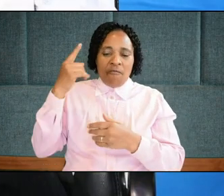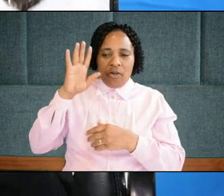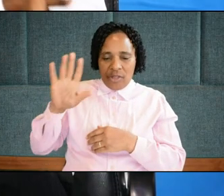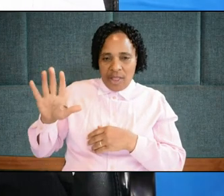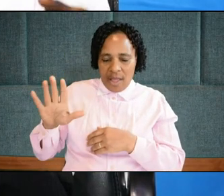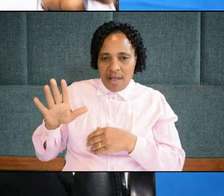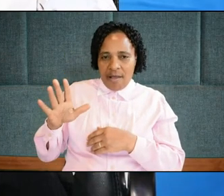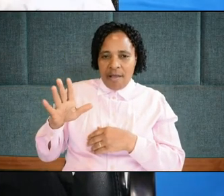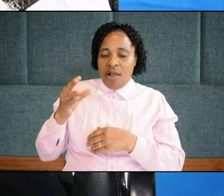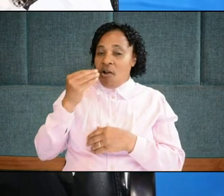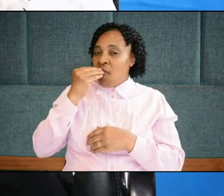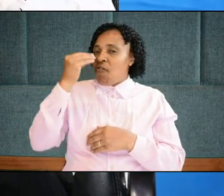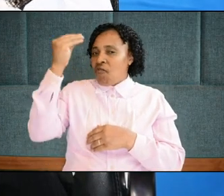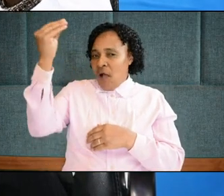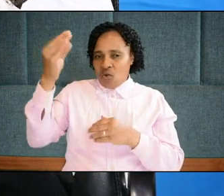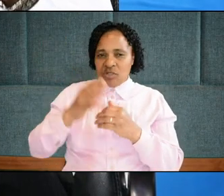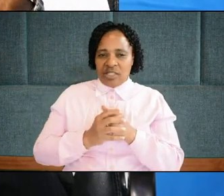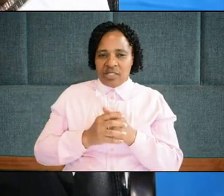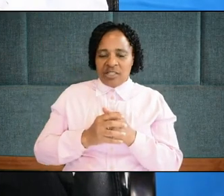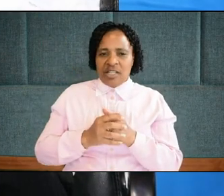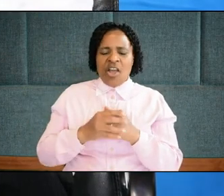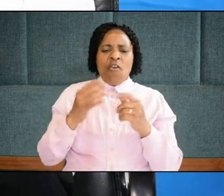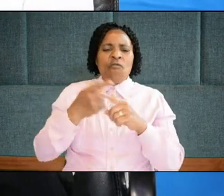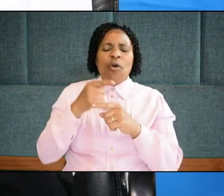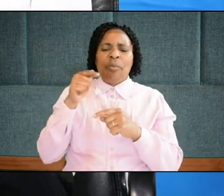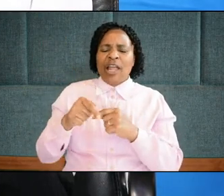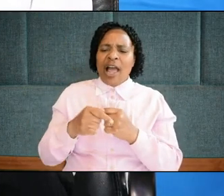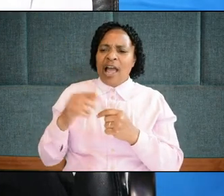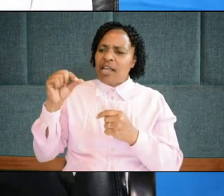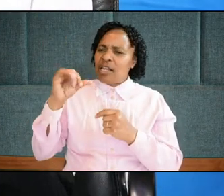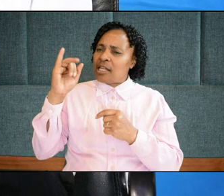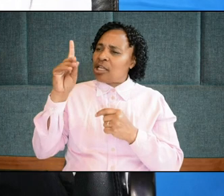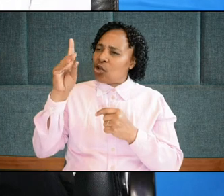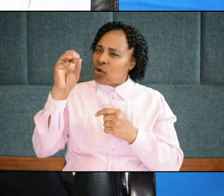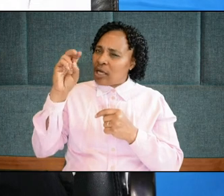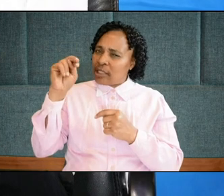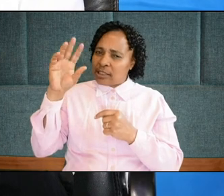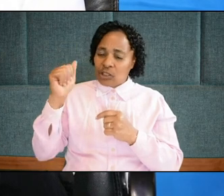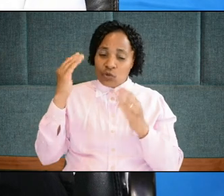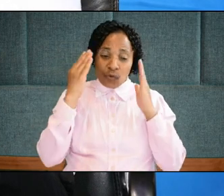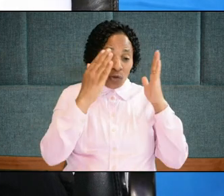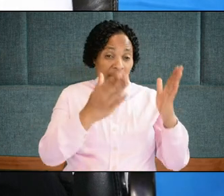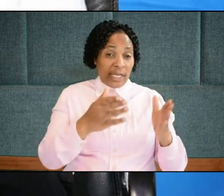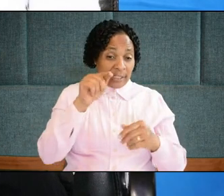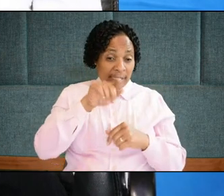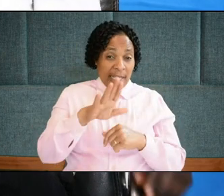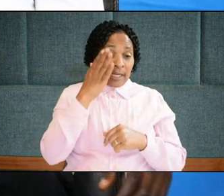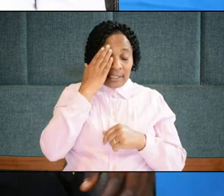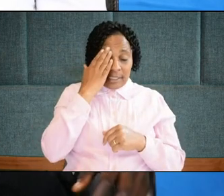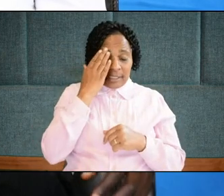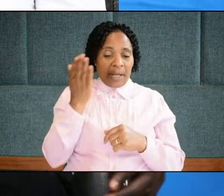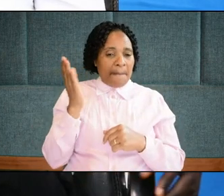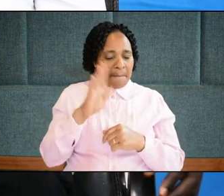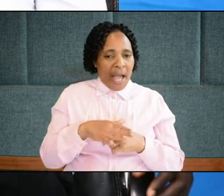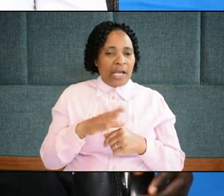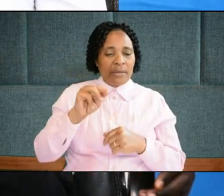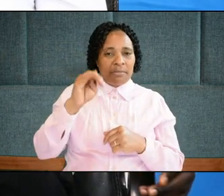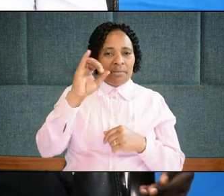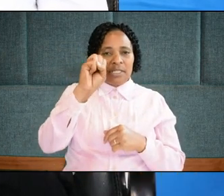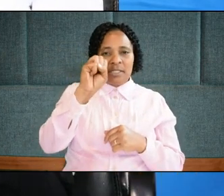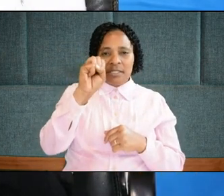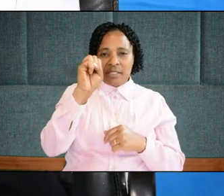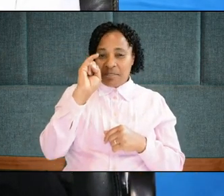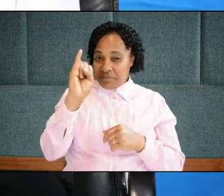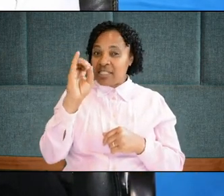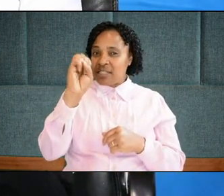I want to zoom out from the Gibeonites and focus now on the Israelites. And I want to take this back to Misati, who we started